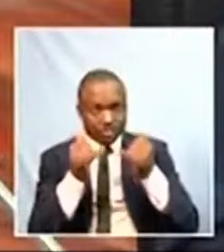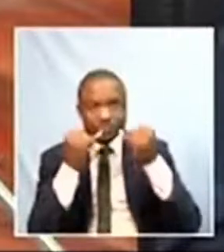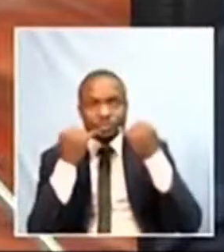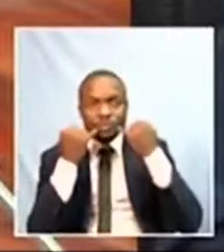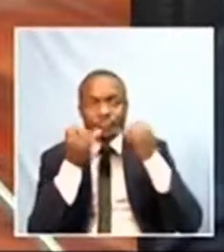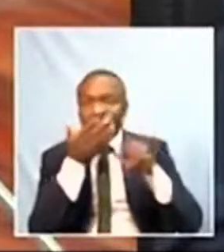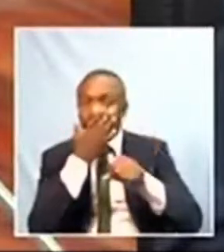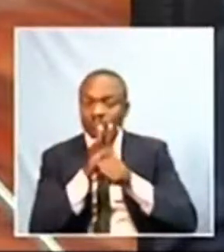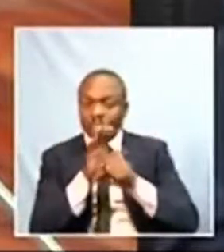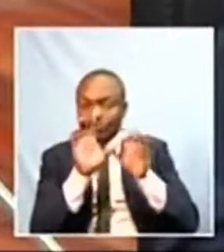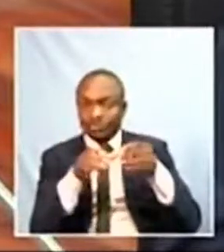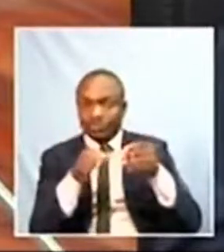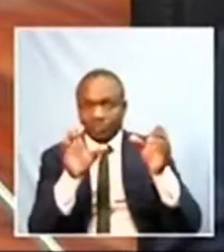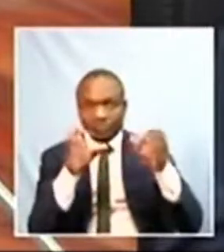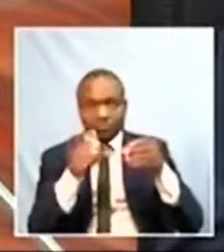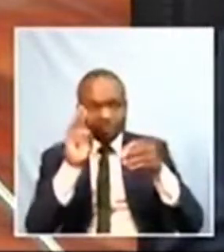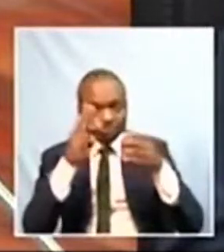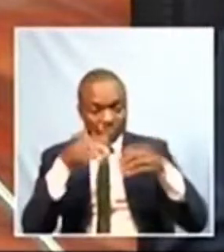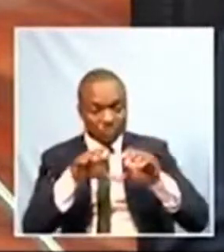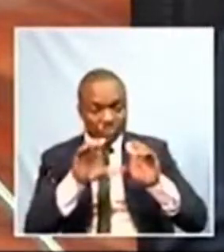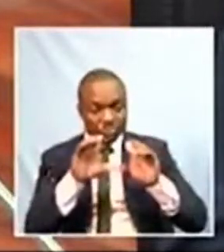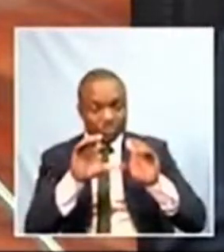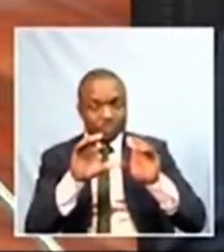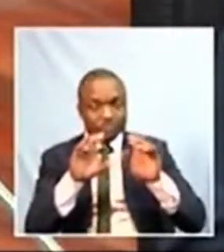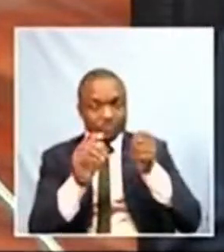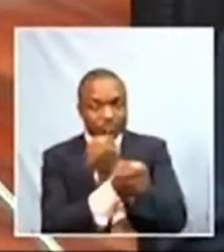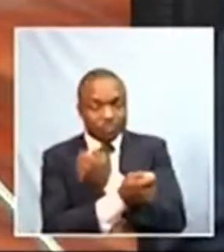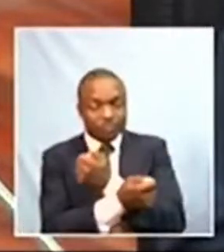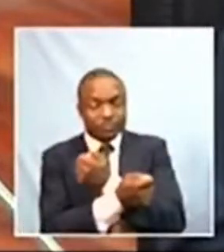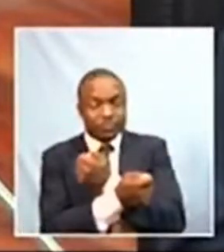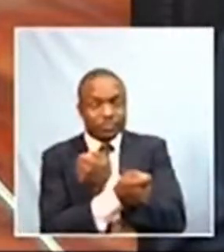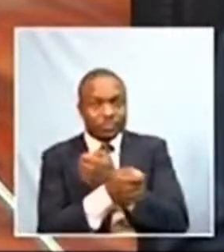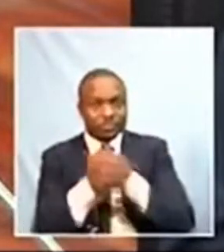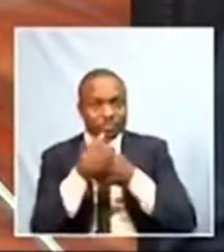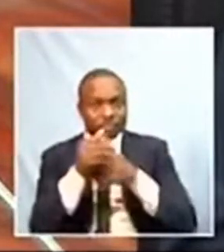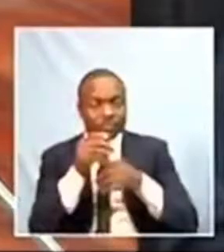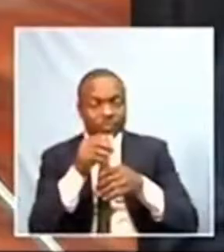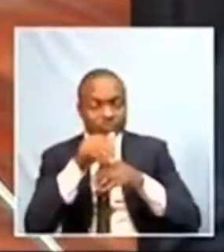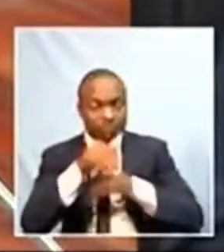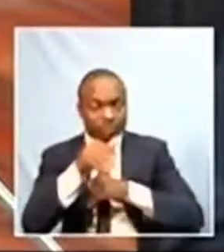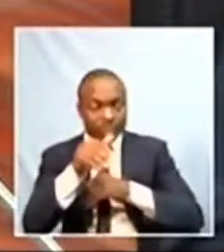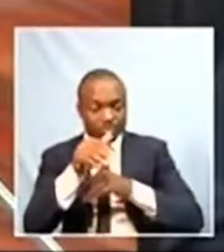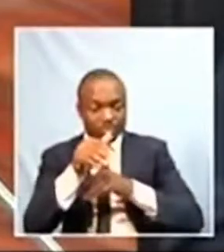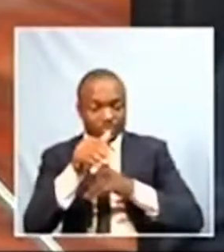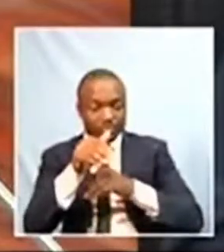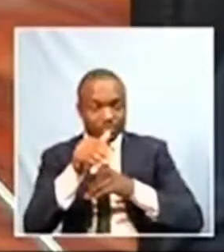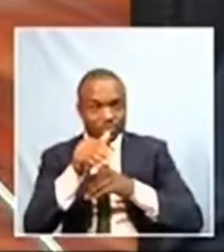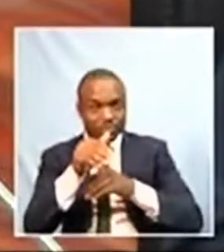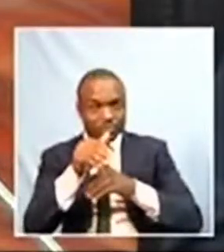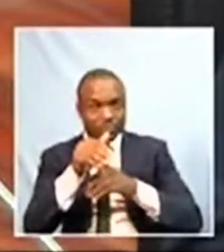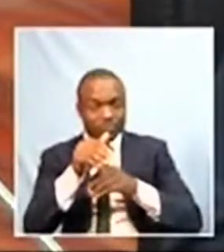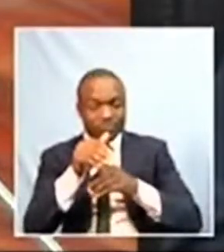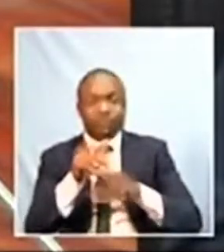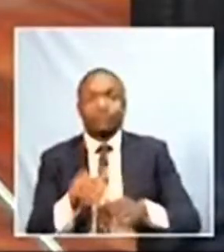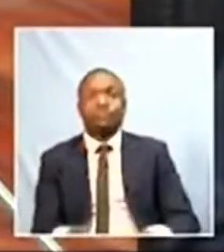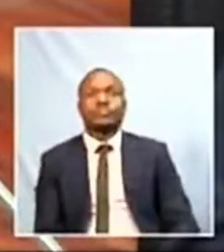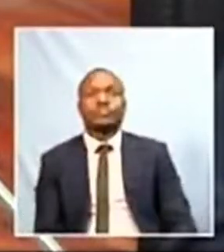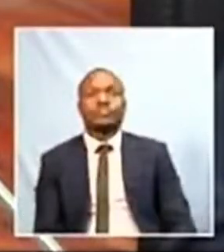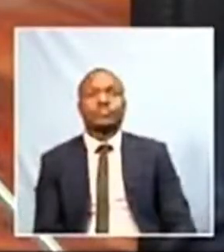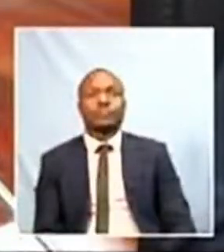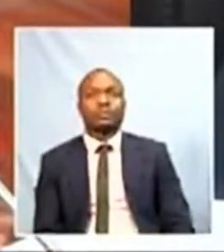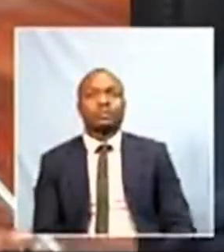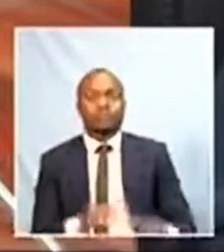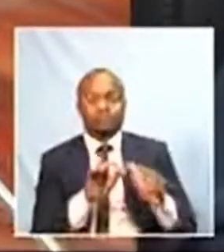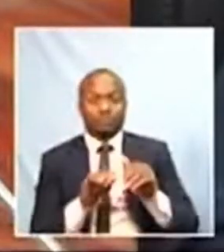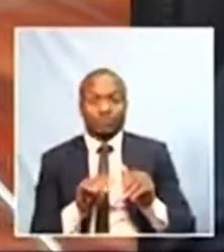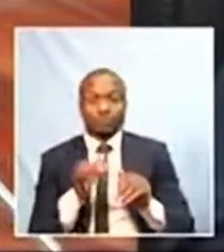committee that the council will continue to update the asset register periodically to include any equipment purchased using CDF